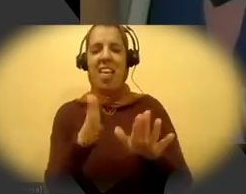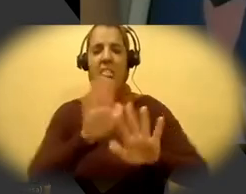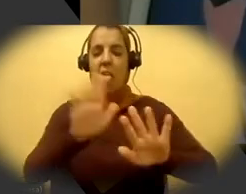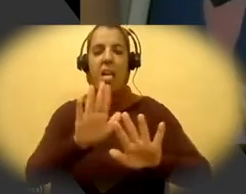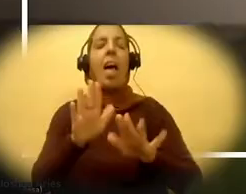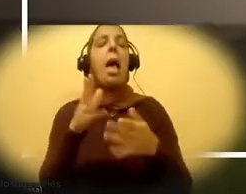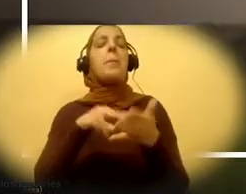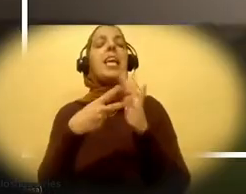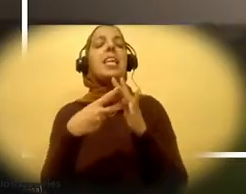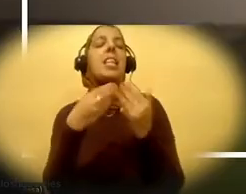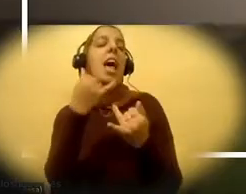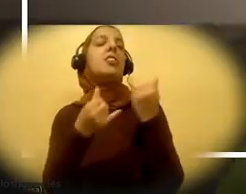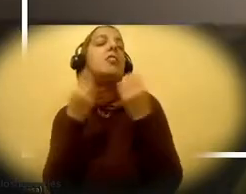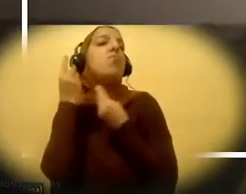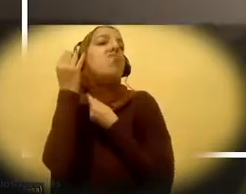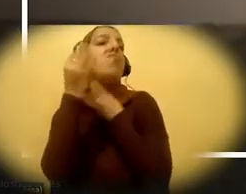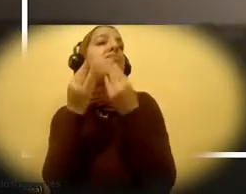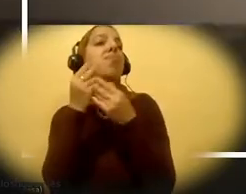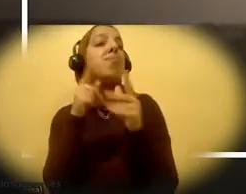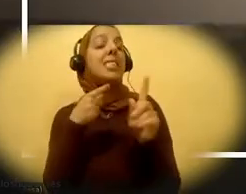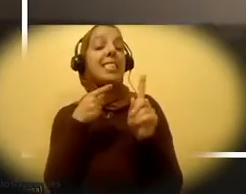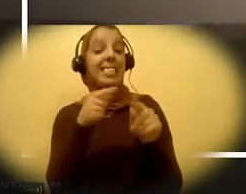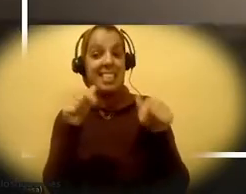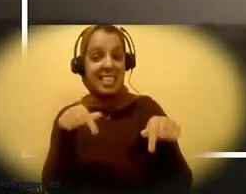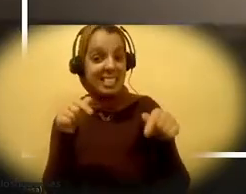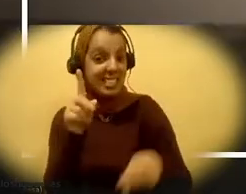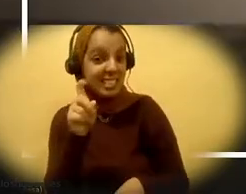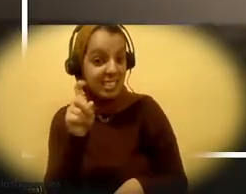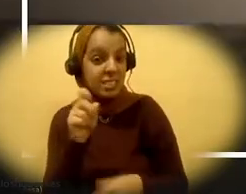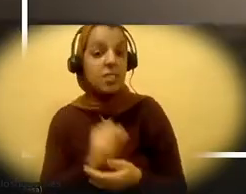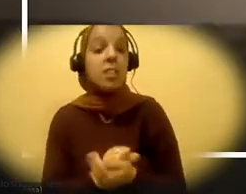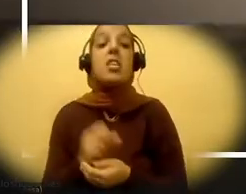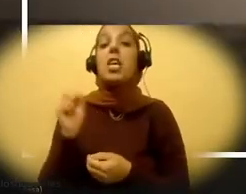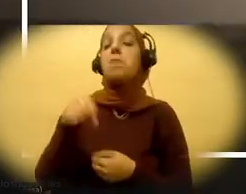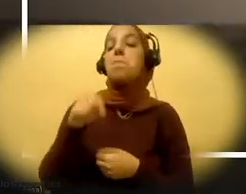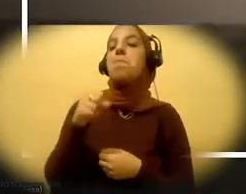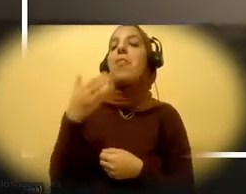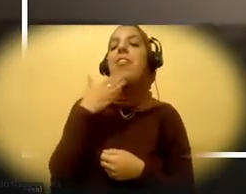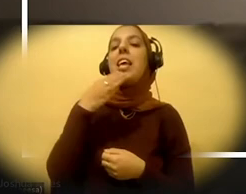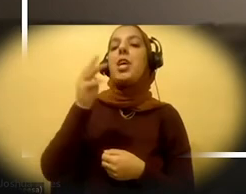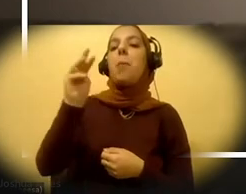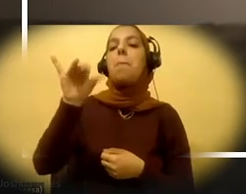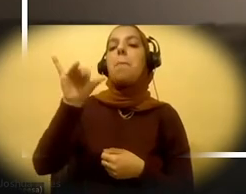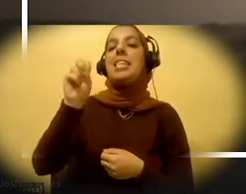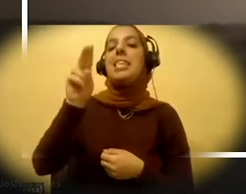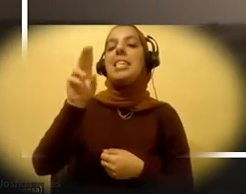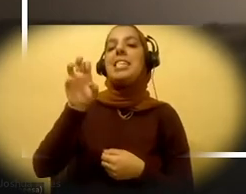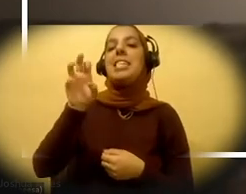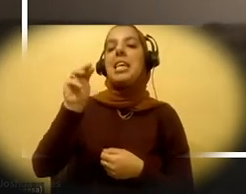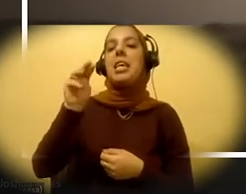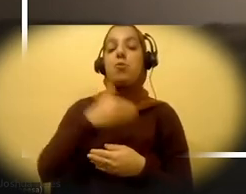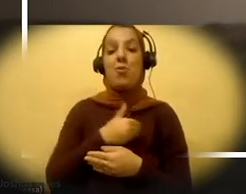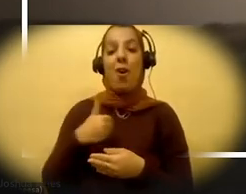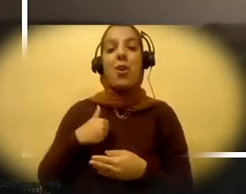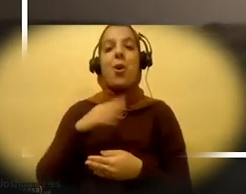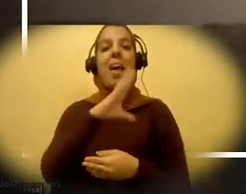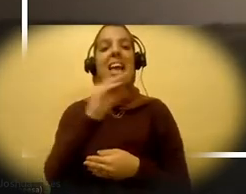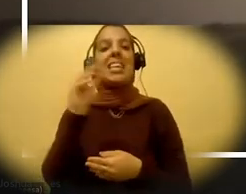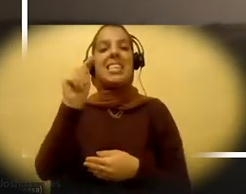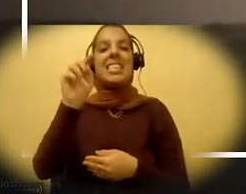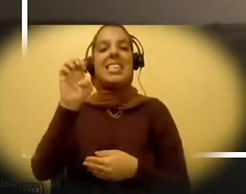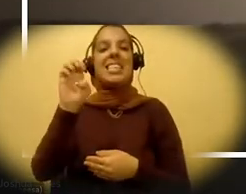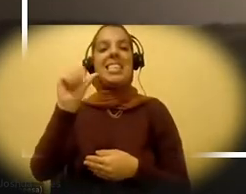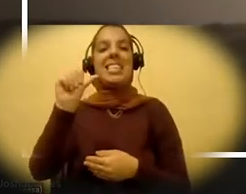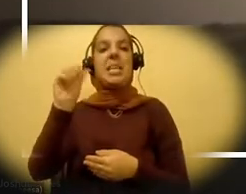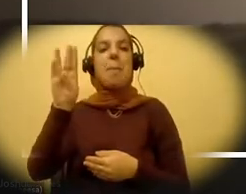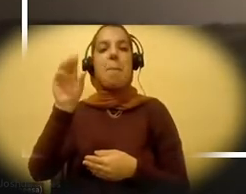thoughts? Yes, I do. I just want to say thank you so much to Museum Toronto and T-Base for having me. This is such an amazing